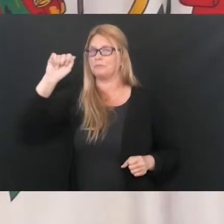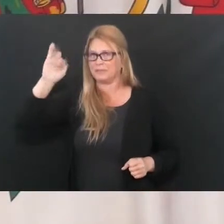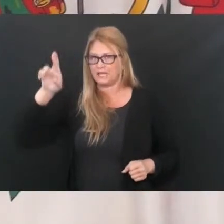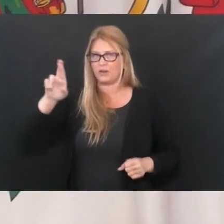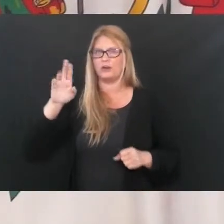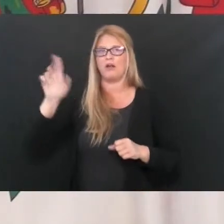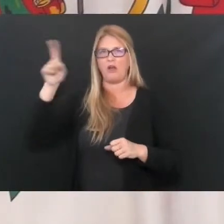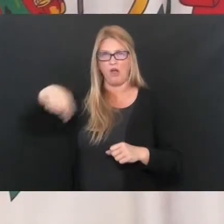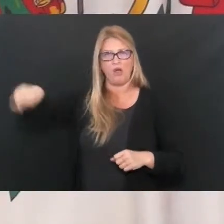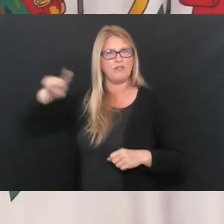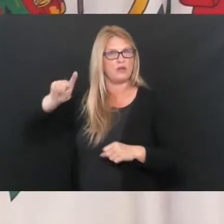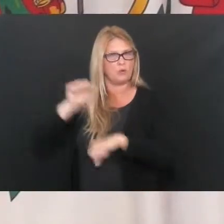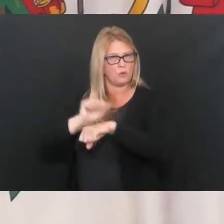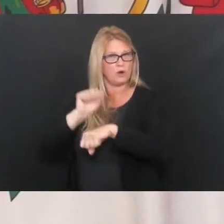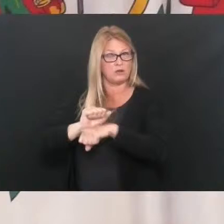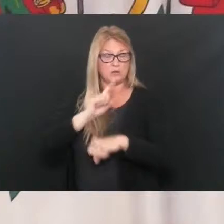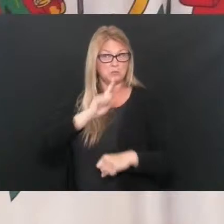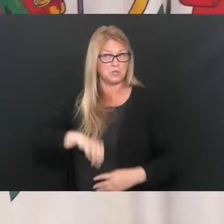on it. So I'm